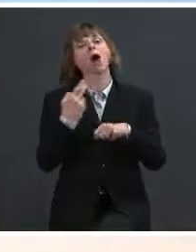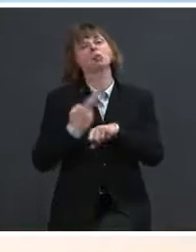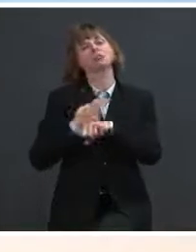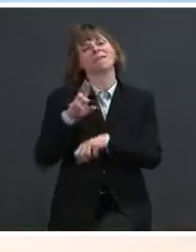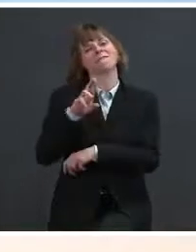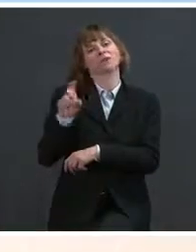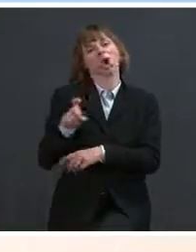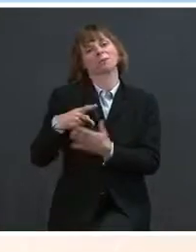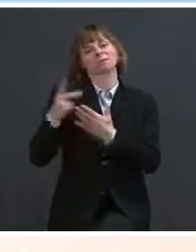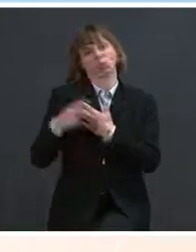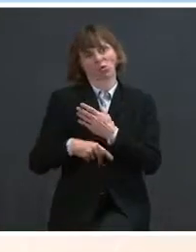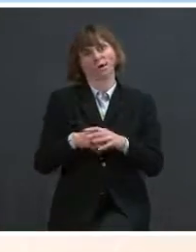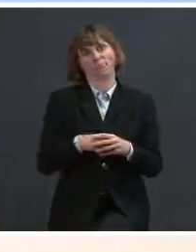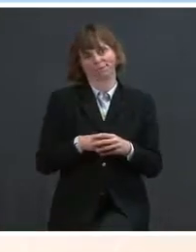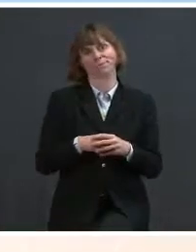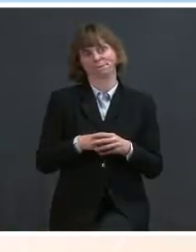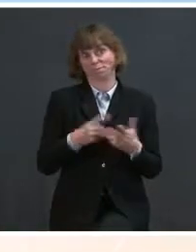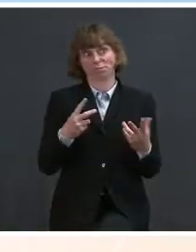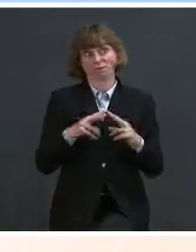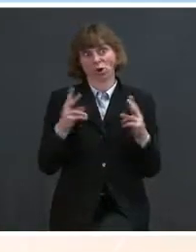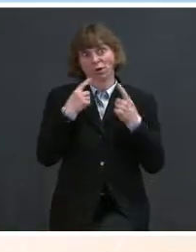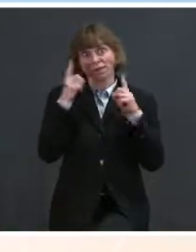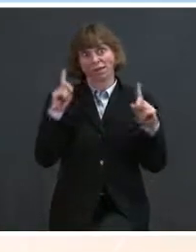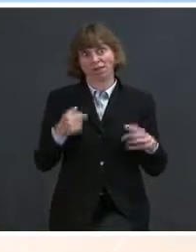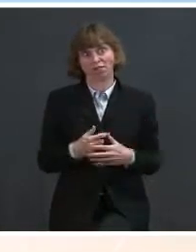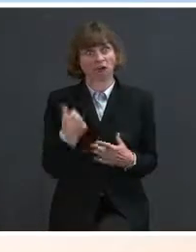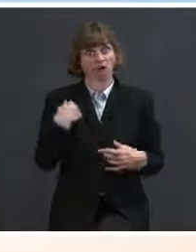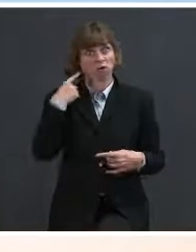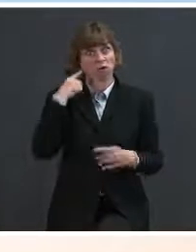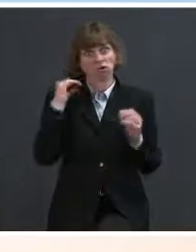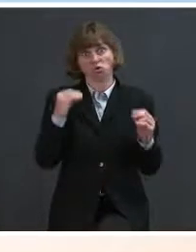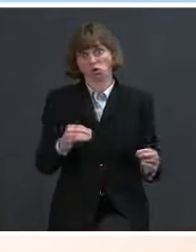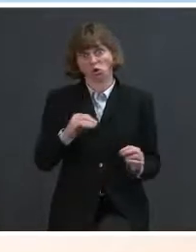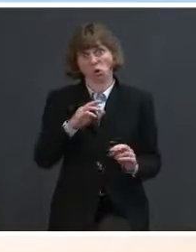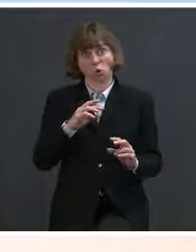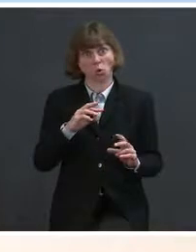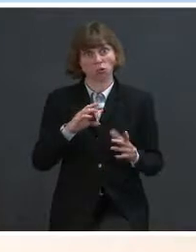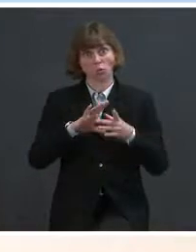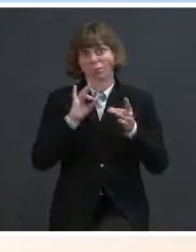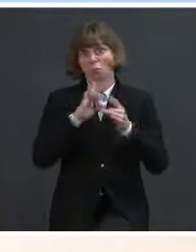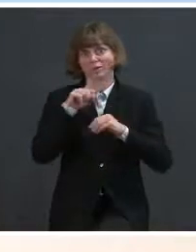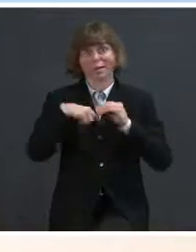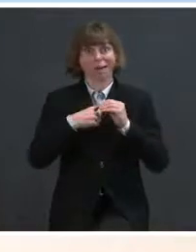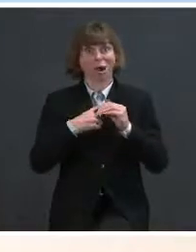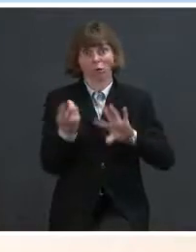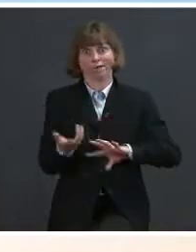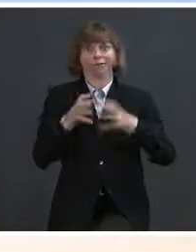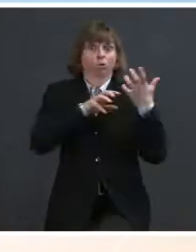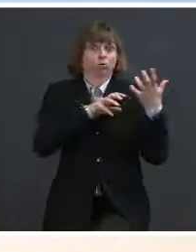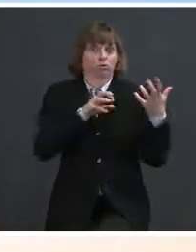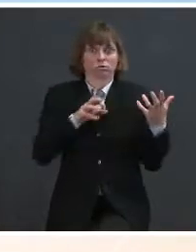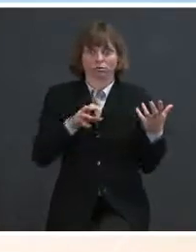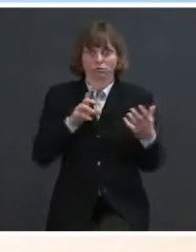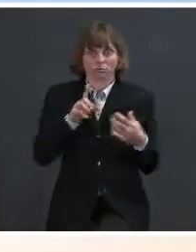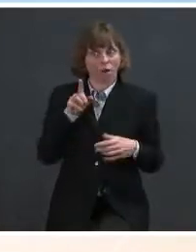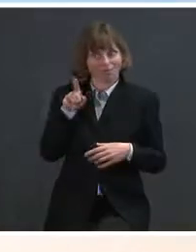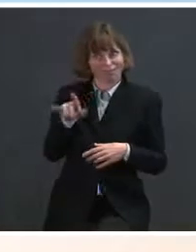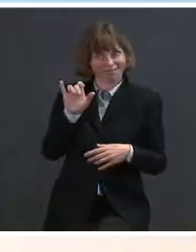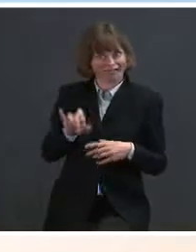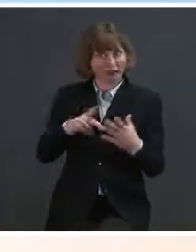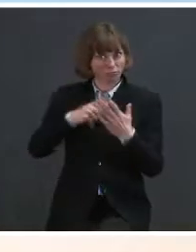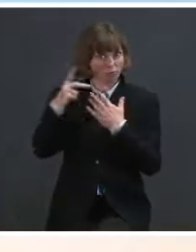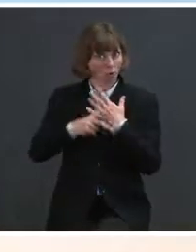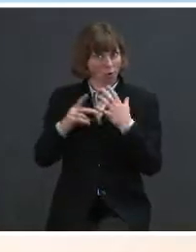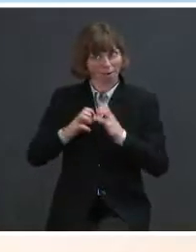successful. I have not been heard reports of confusion in recent days at all about that program and the implementation of it,